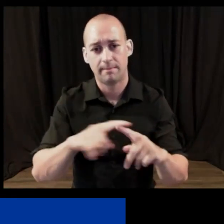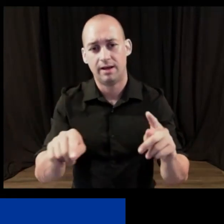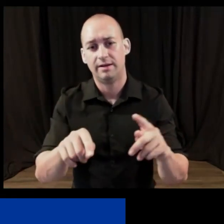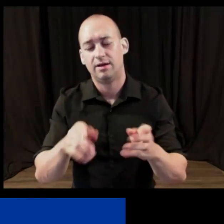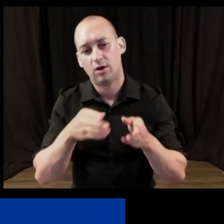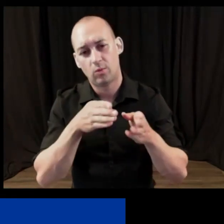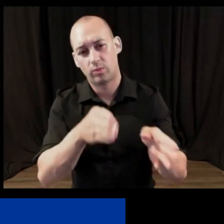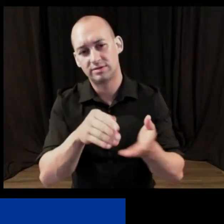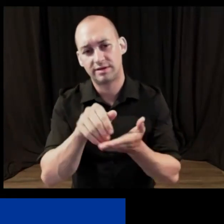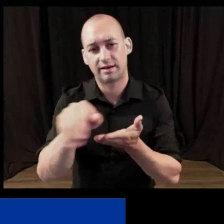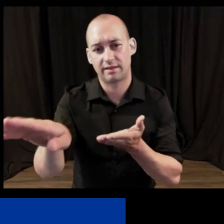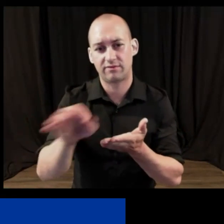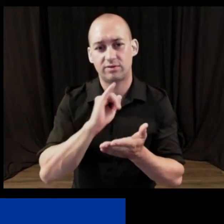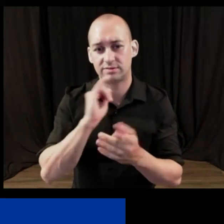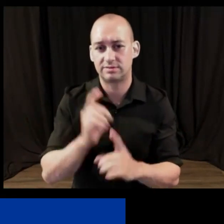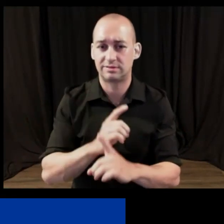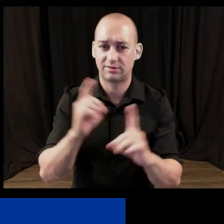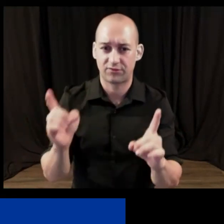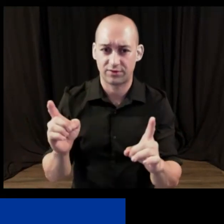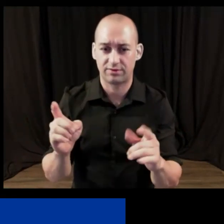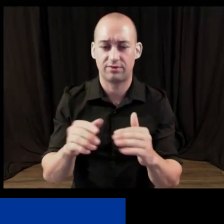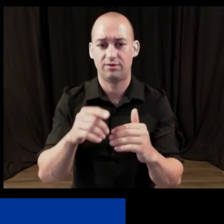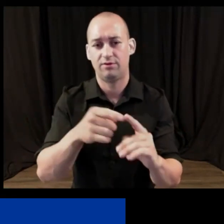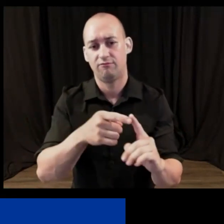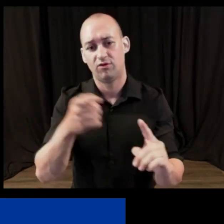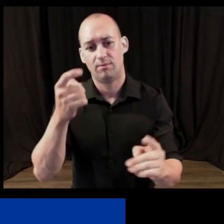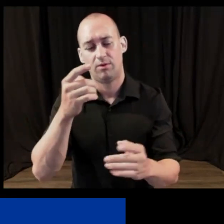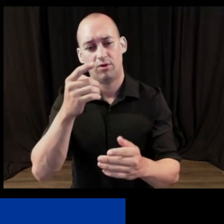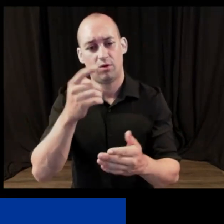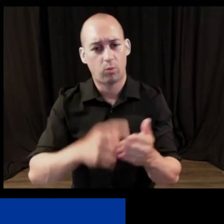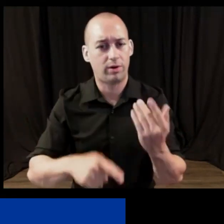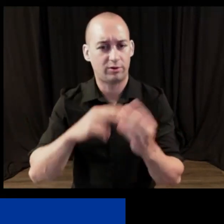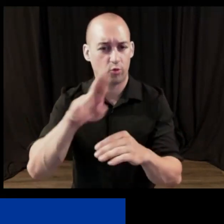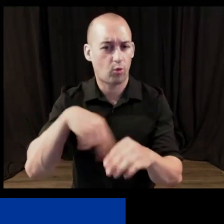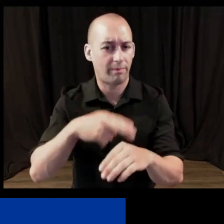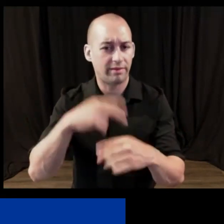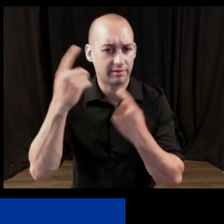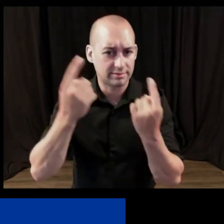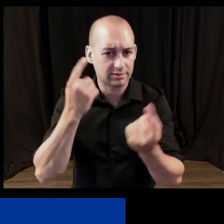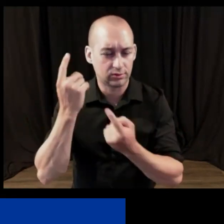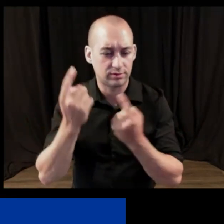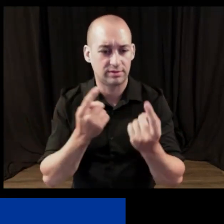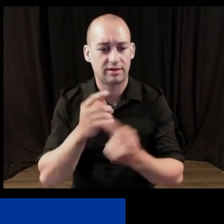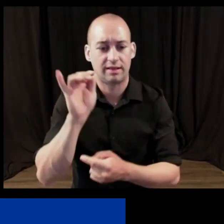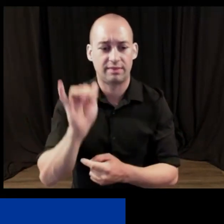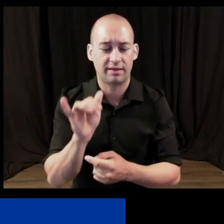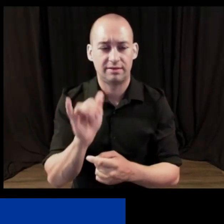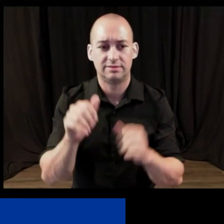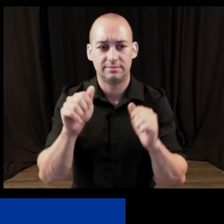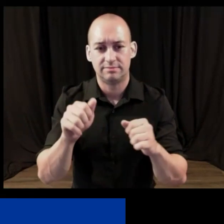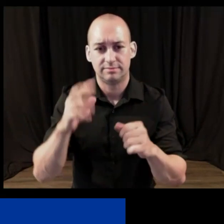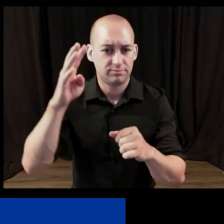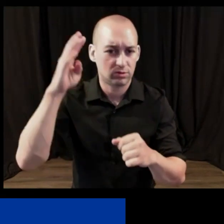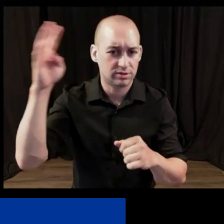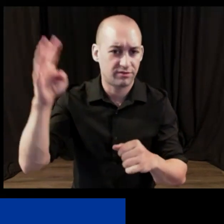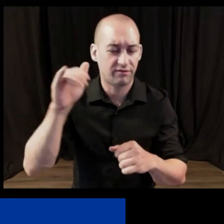that differ from what what would normally consider. And that's, sort of the creativity of this